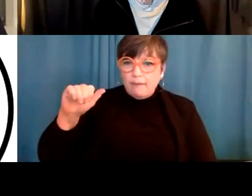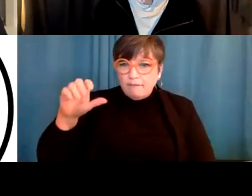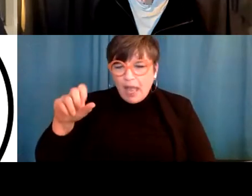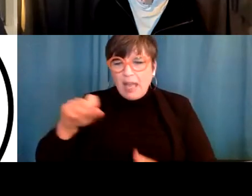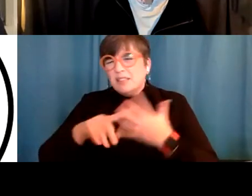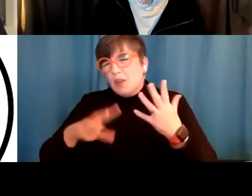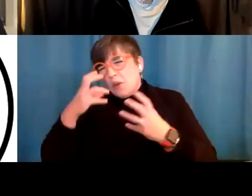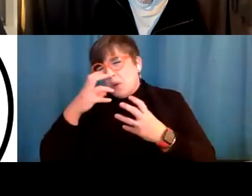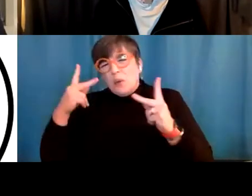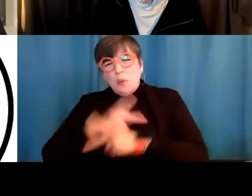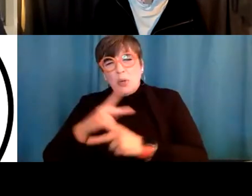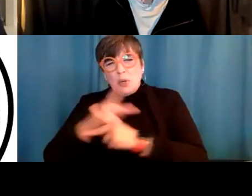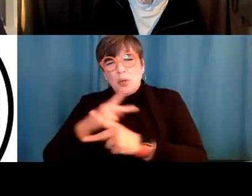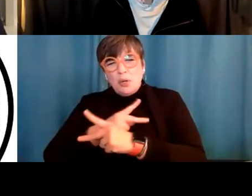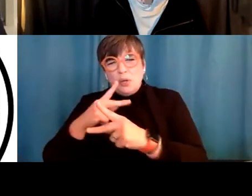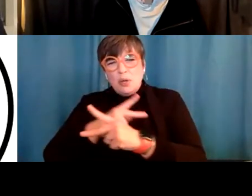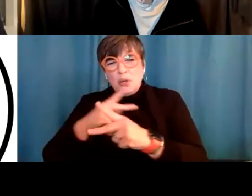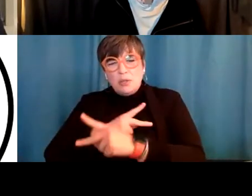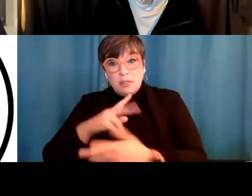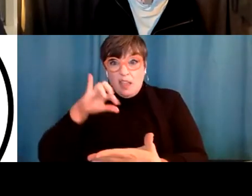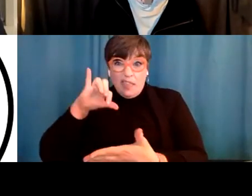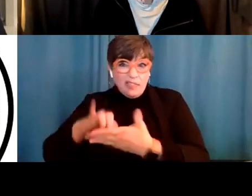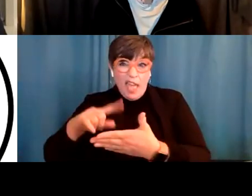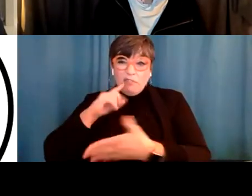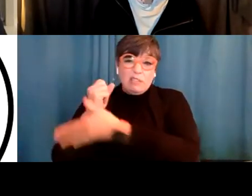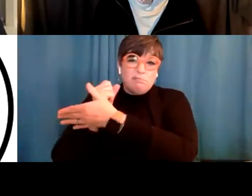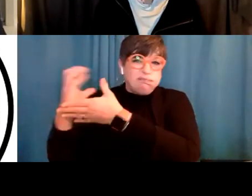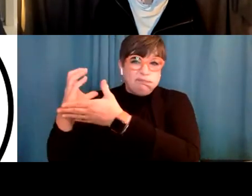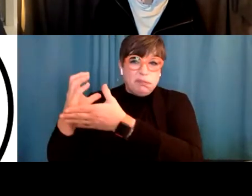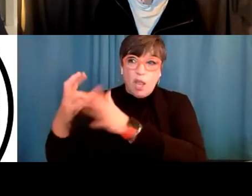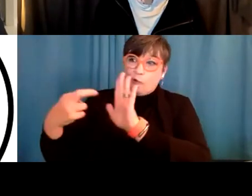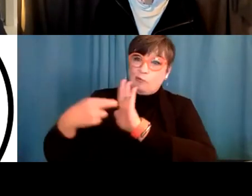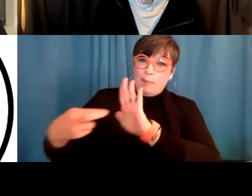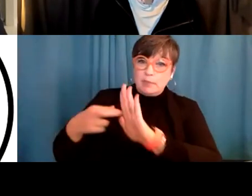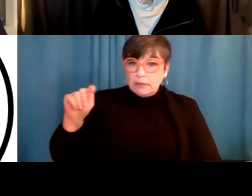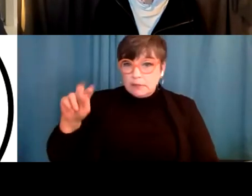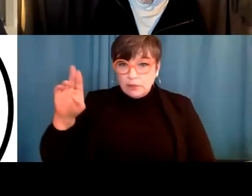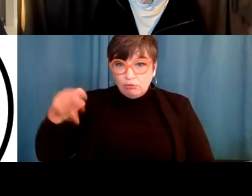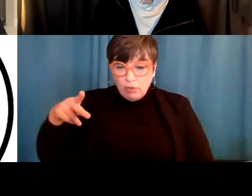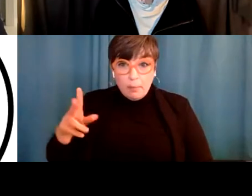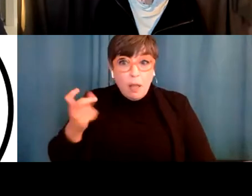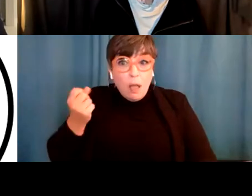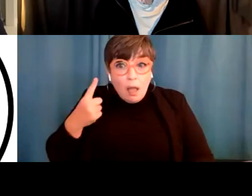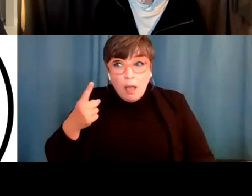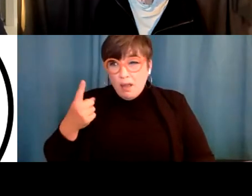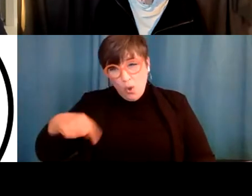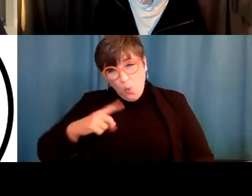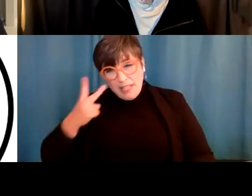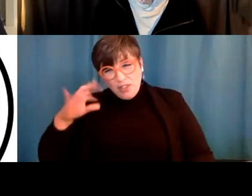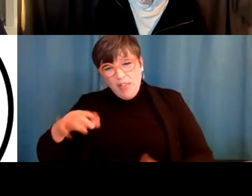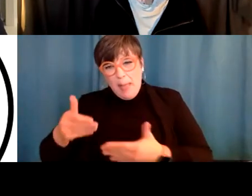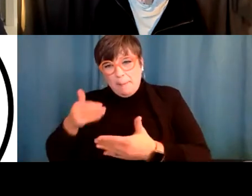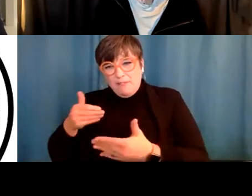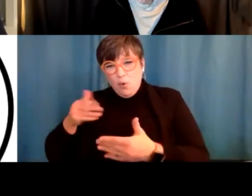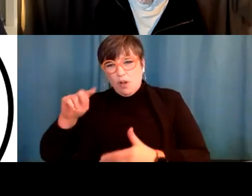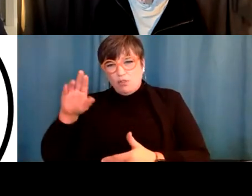has been a hallmark of the Trump administration. But really, we had seen this developing even before Donald Trump around